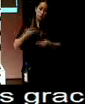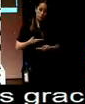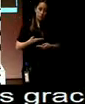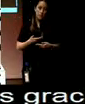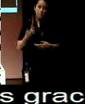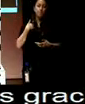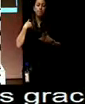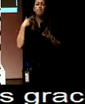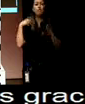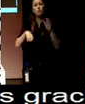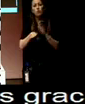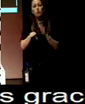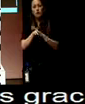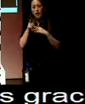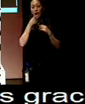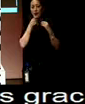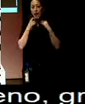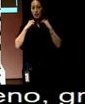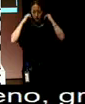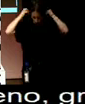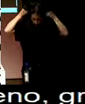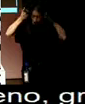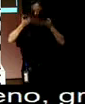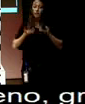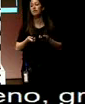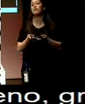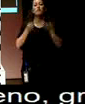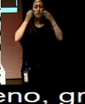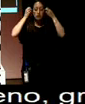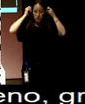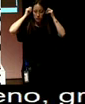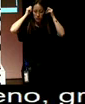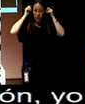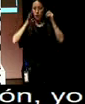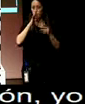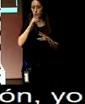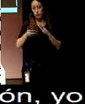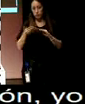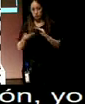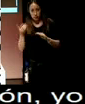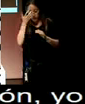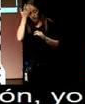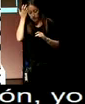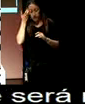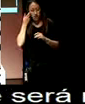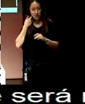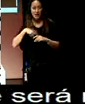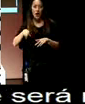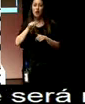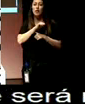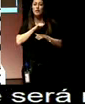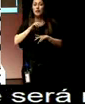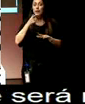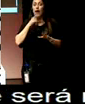Thank you for the invitation. I will carry on in English. I hope